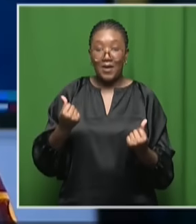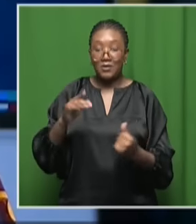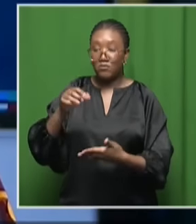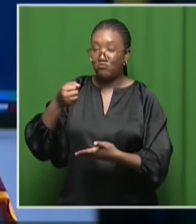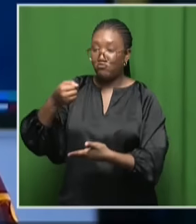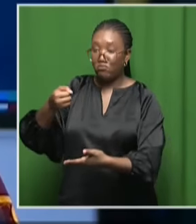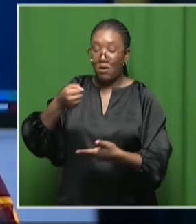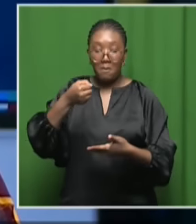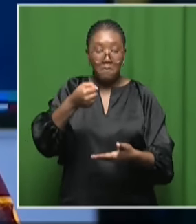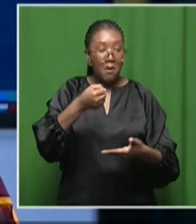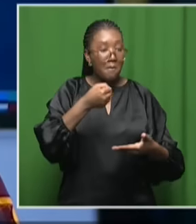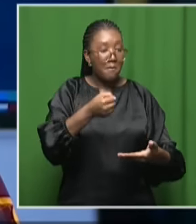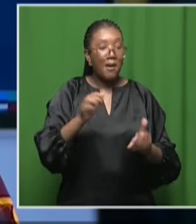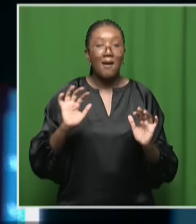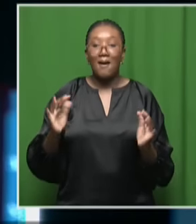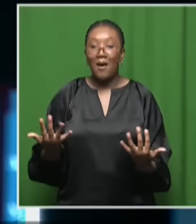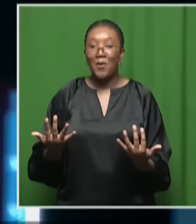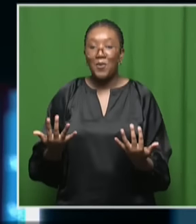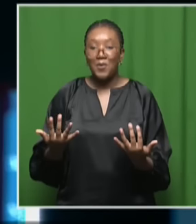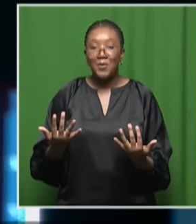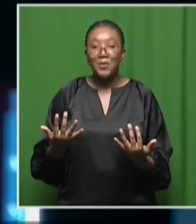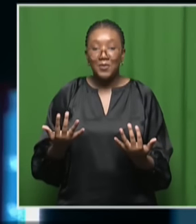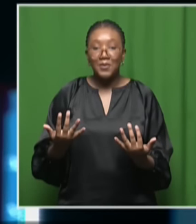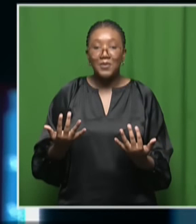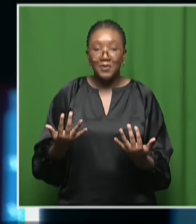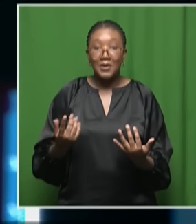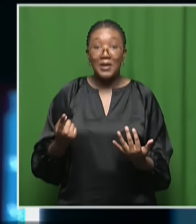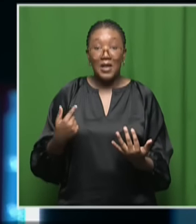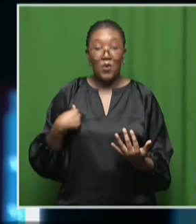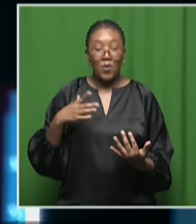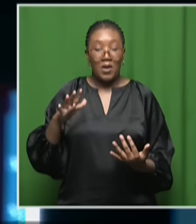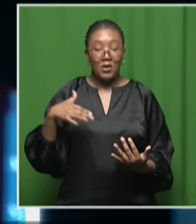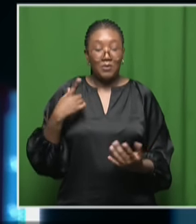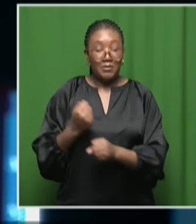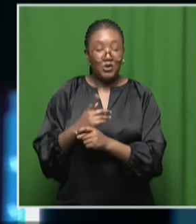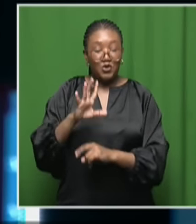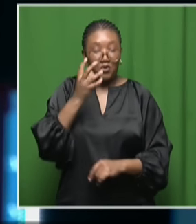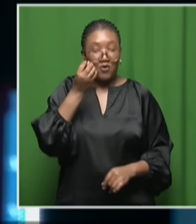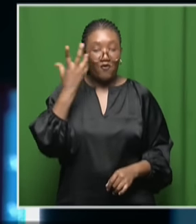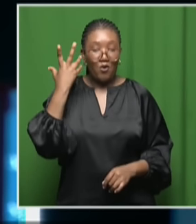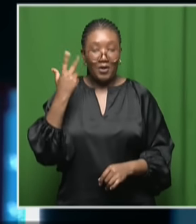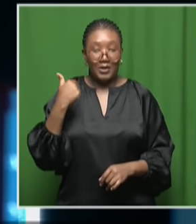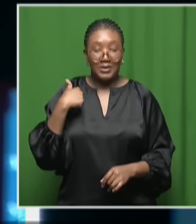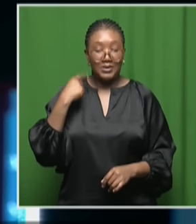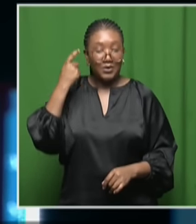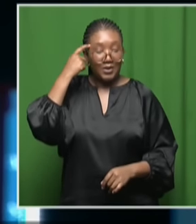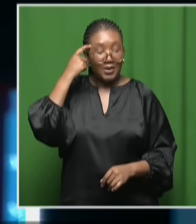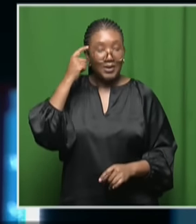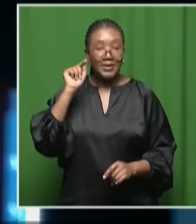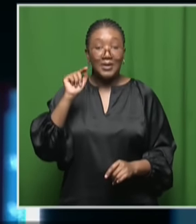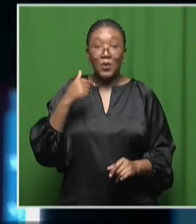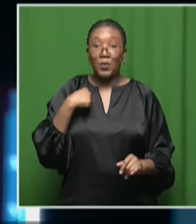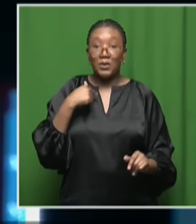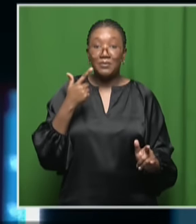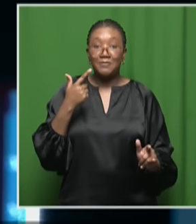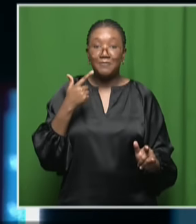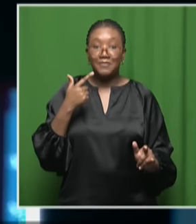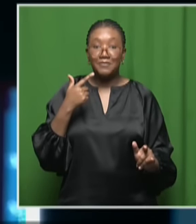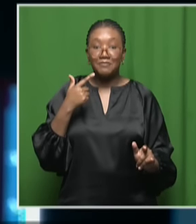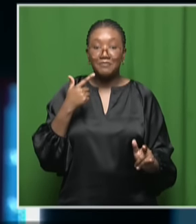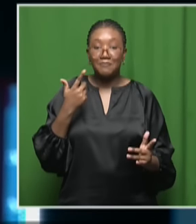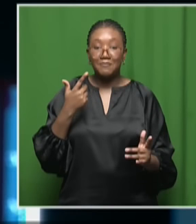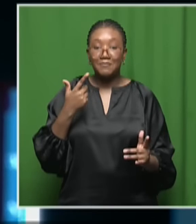finance? Yeah, I mean, we've been hearing, and I don't want you to lose your thoughts, but maybe just incorporate this. We've been hearing a lot about the